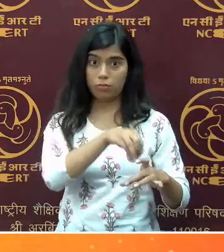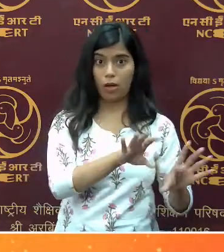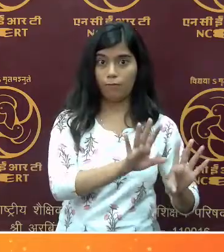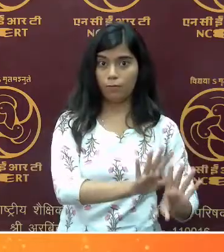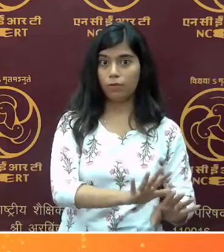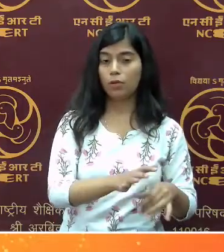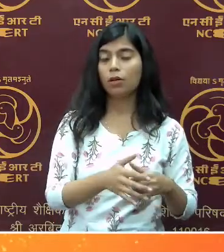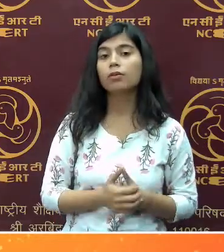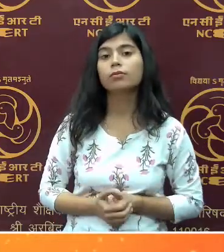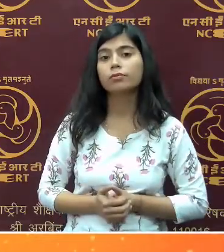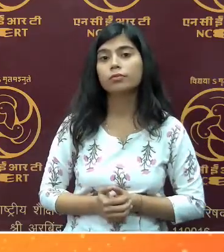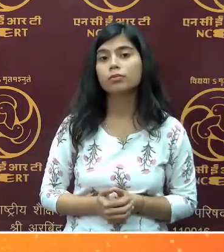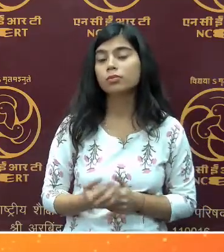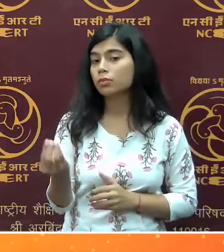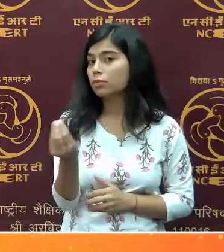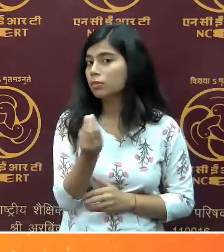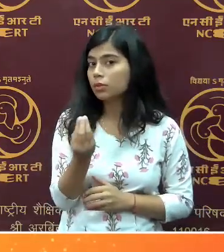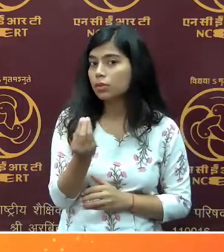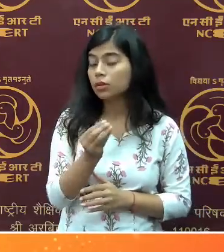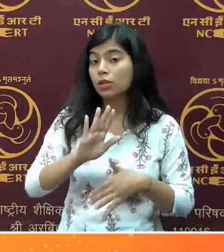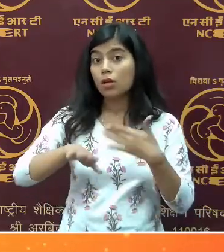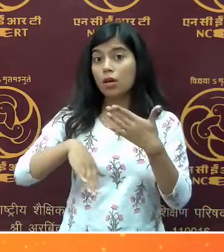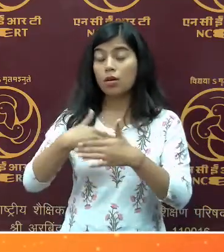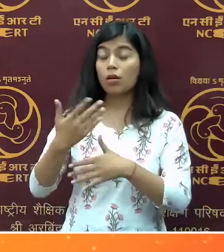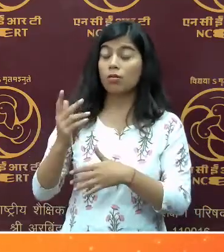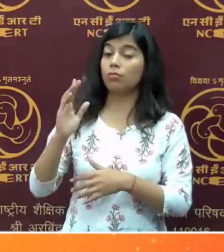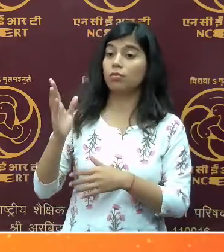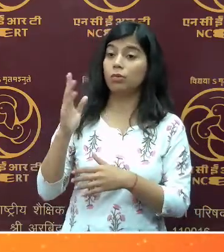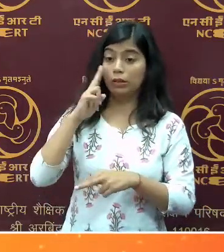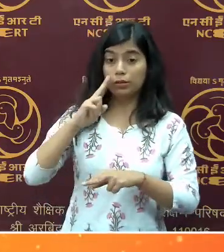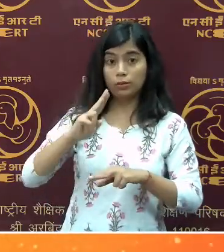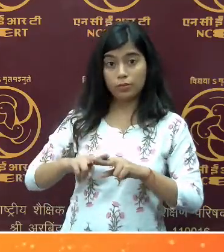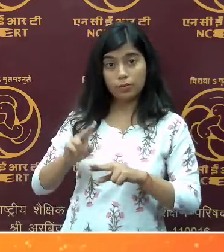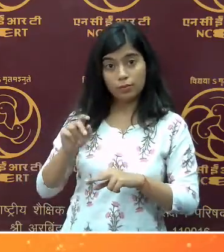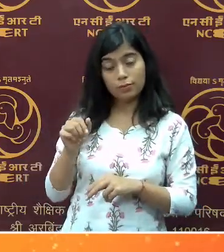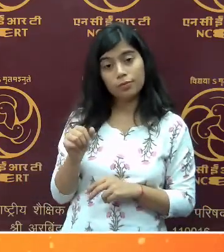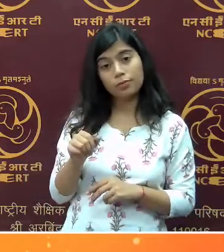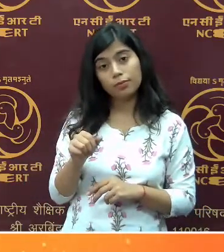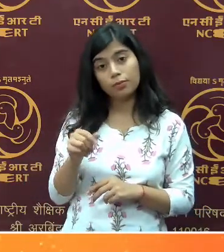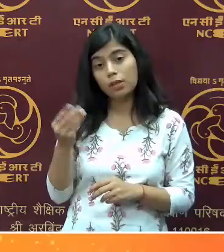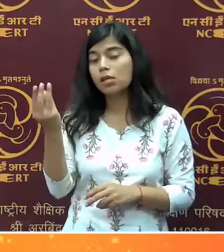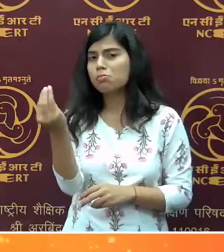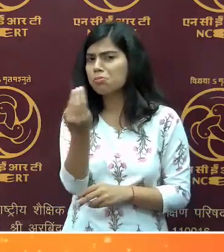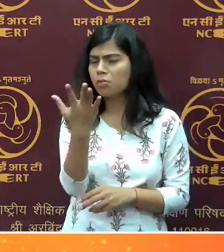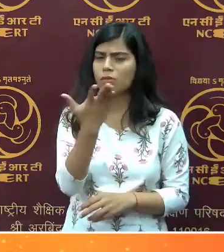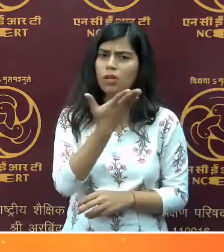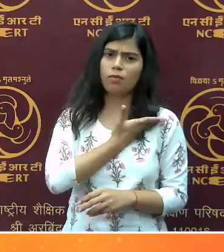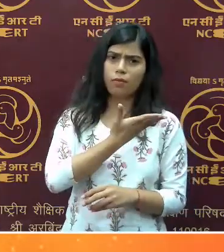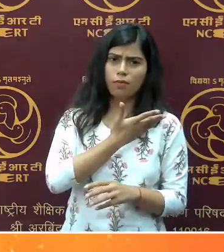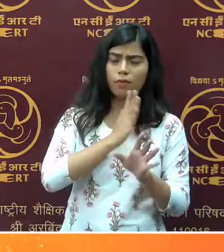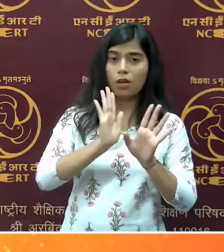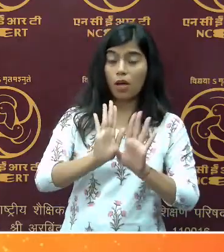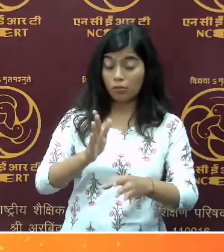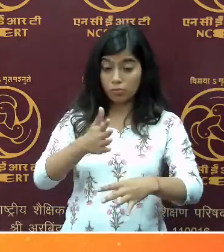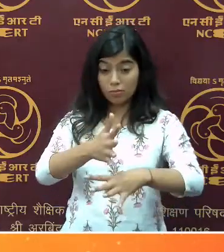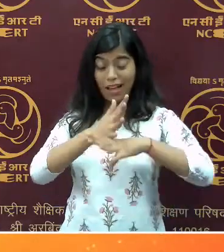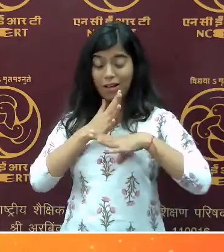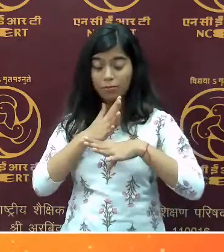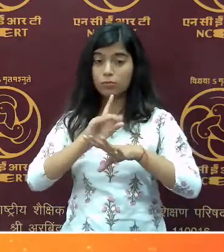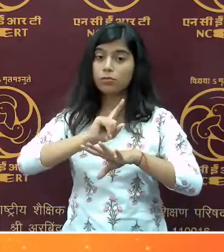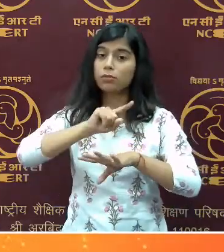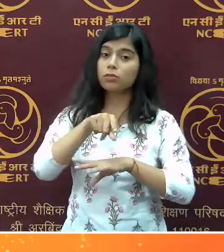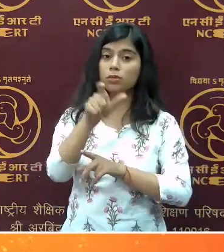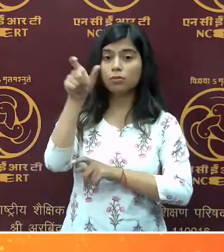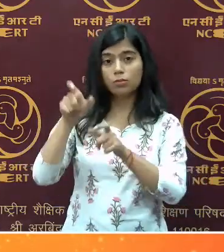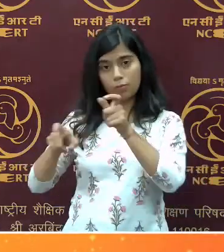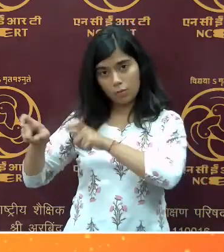and there is a provision of ultra vires if such rights are anyway harming the rights of the